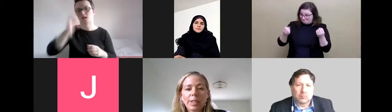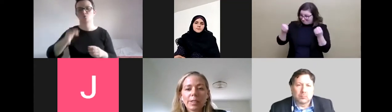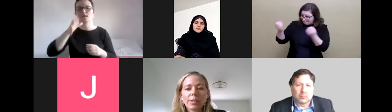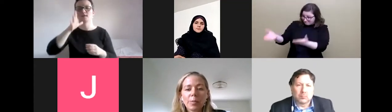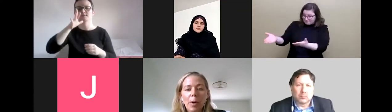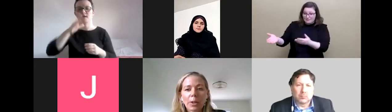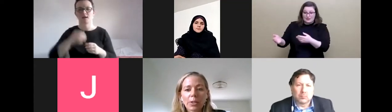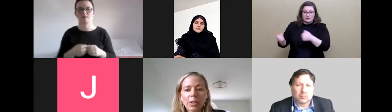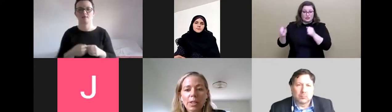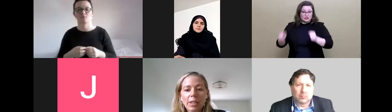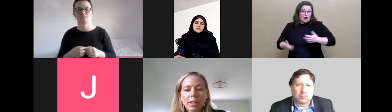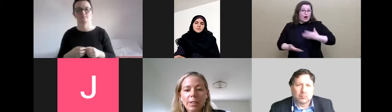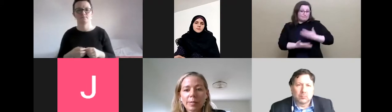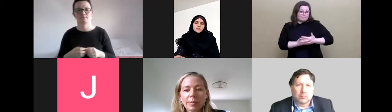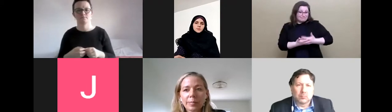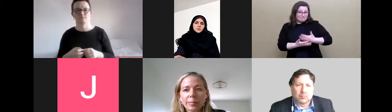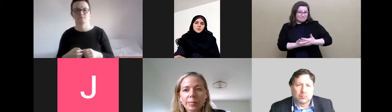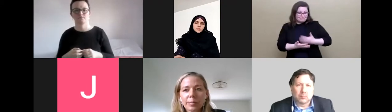give its remarks.